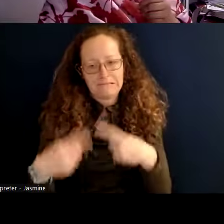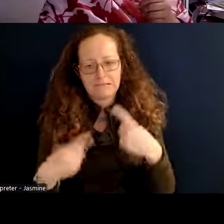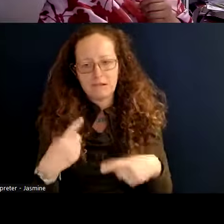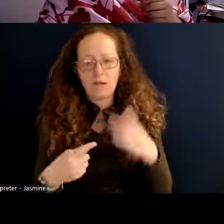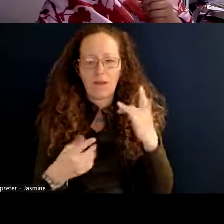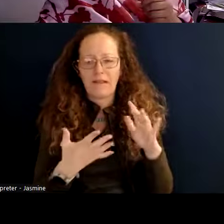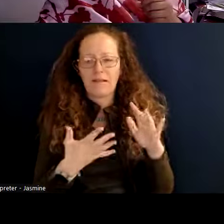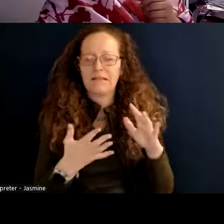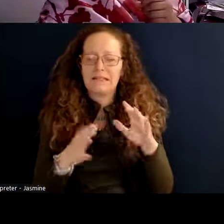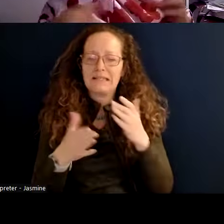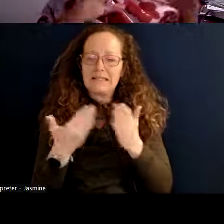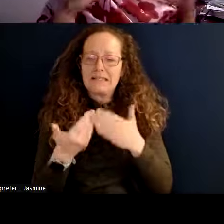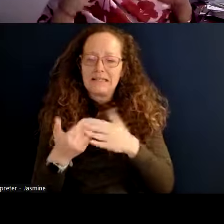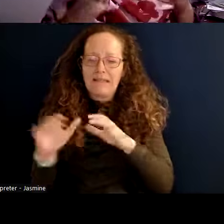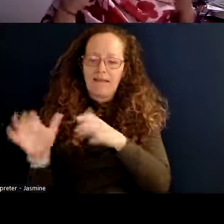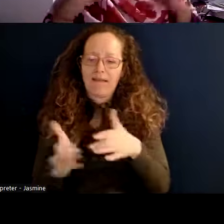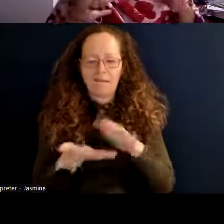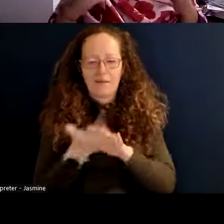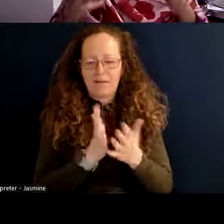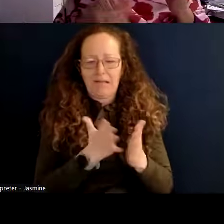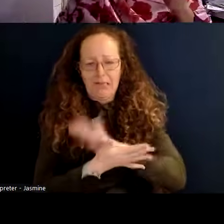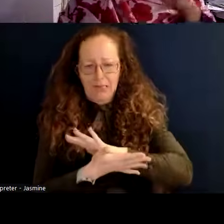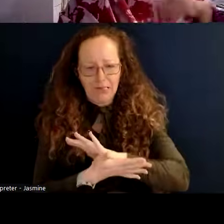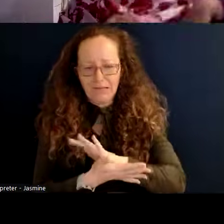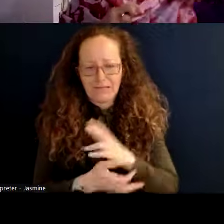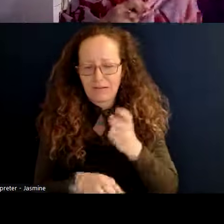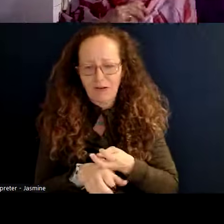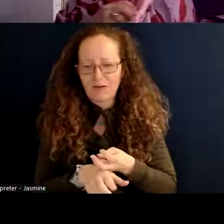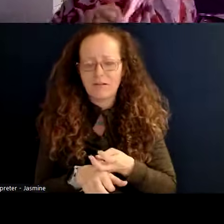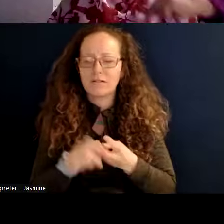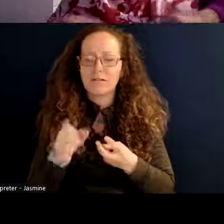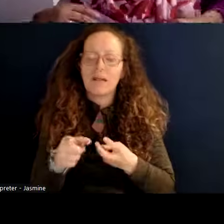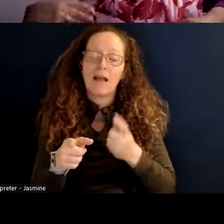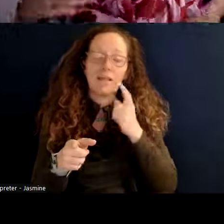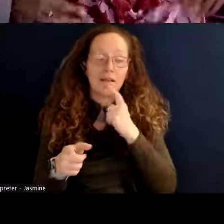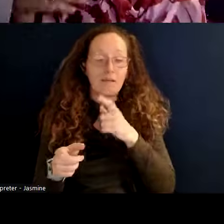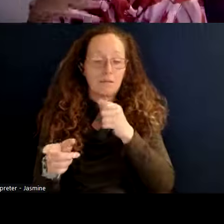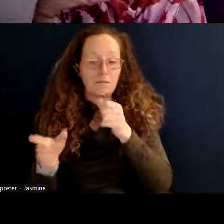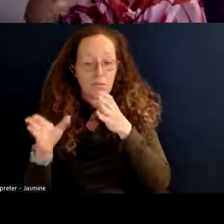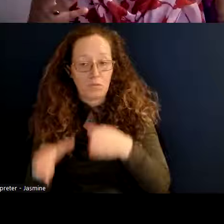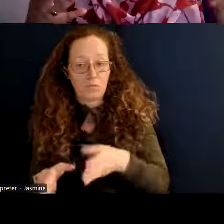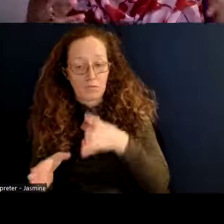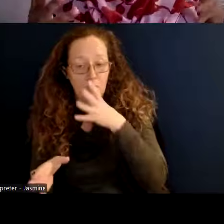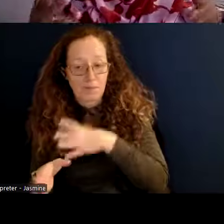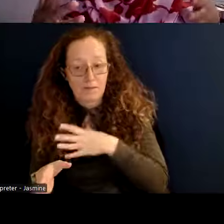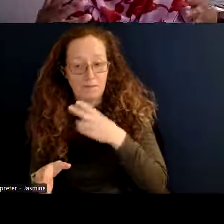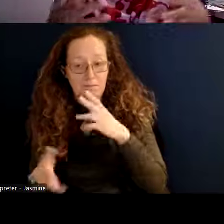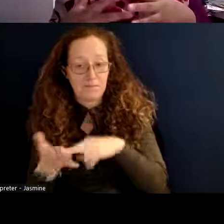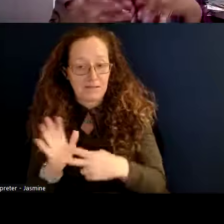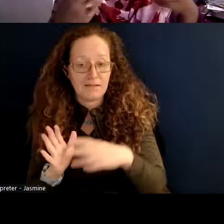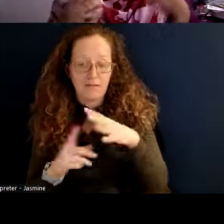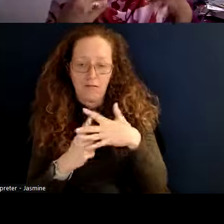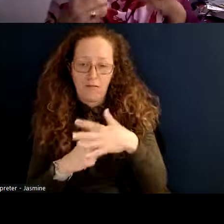categorization. And I think what she means in that context is something that, and Juliet Davis, in a book called The Caring